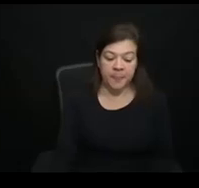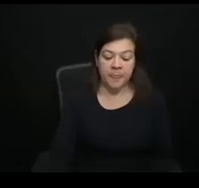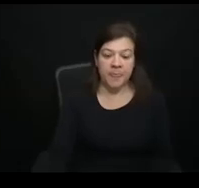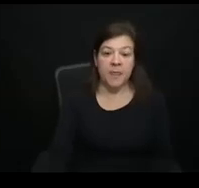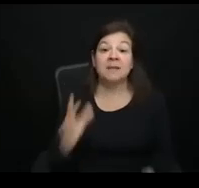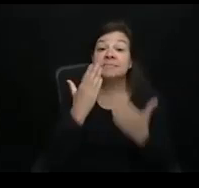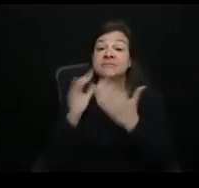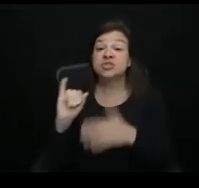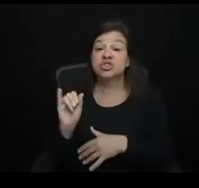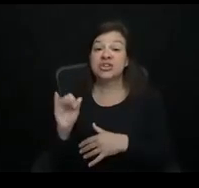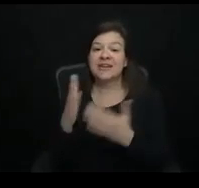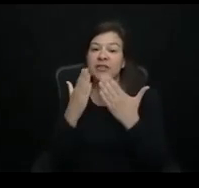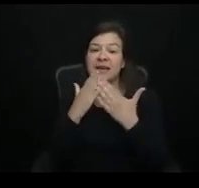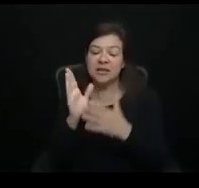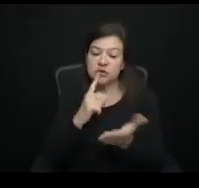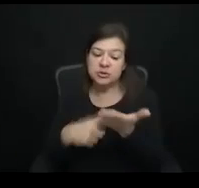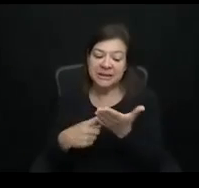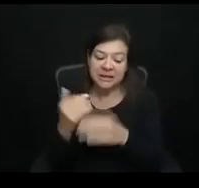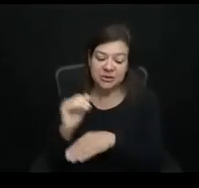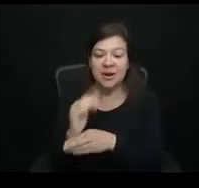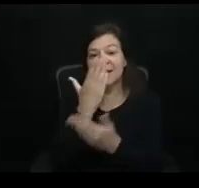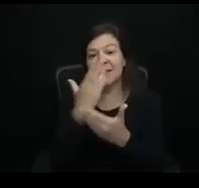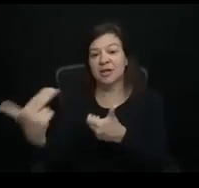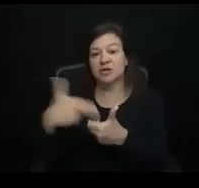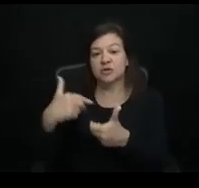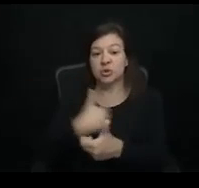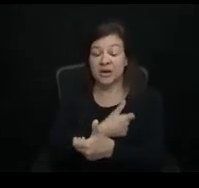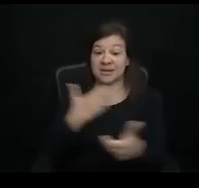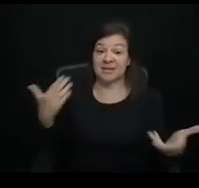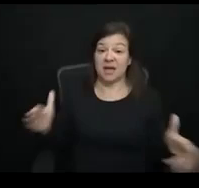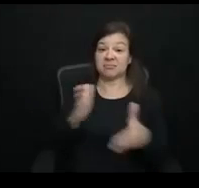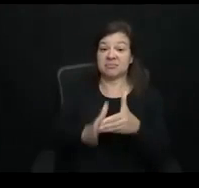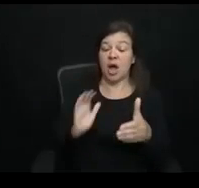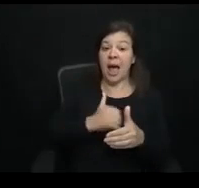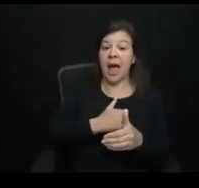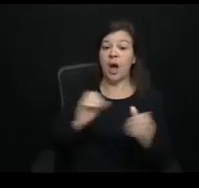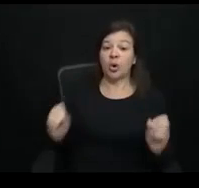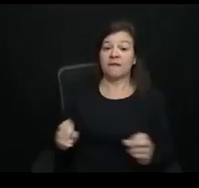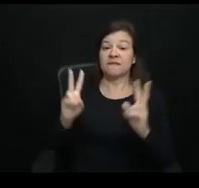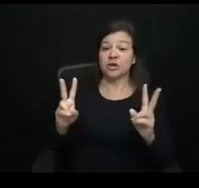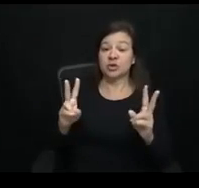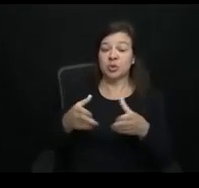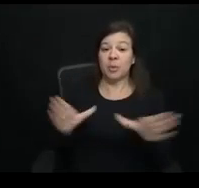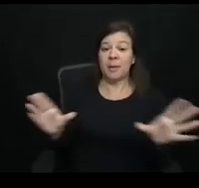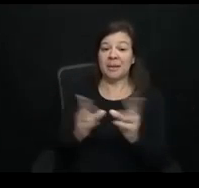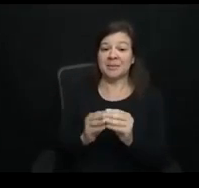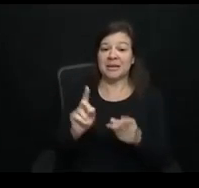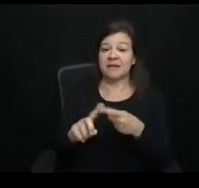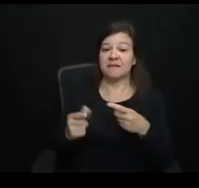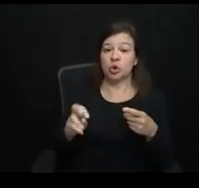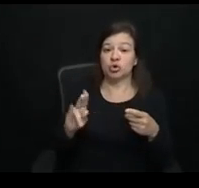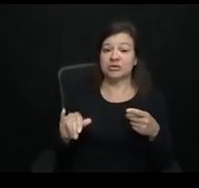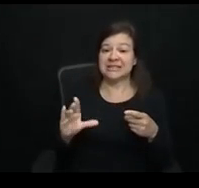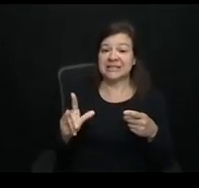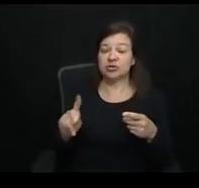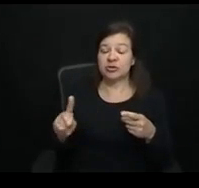Thank you everyone for speaking tonight, and thank you everyone for joining us. That concludes our virtual public meeting for the Grizzly Creek Fire. Our next public meeting,